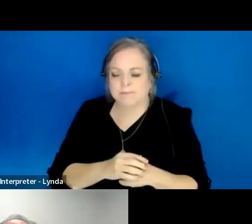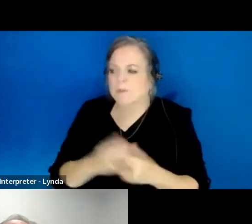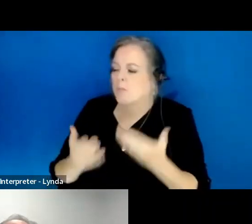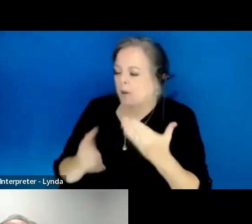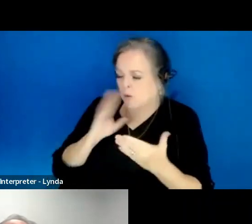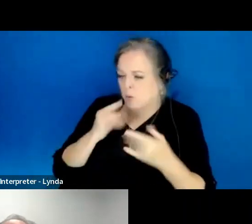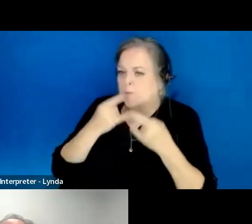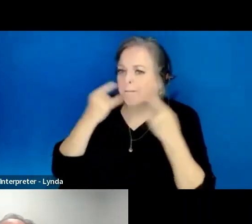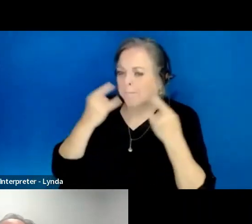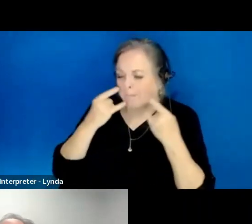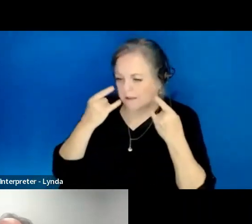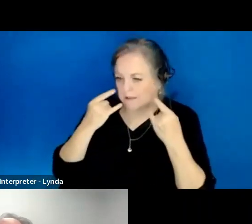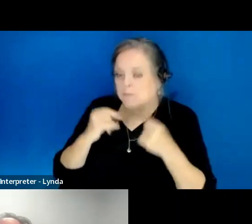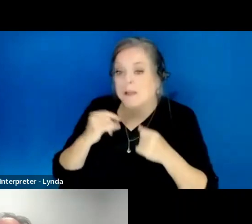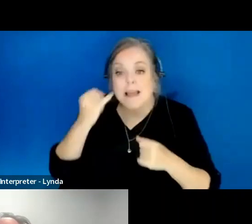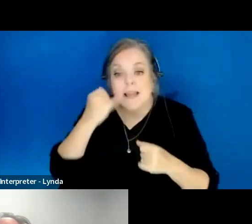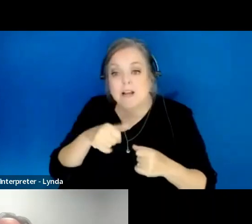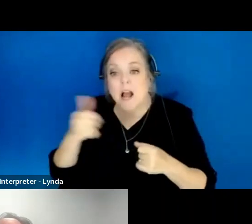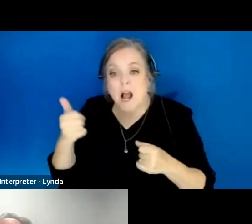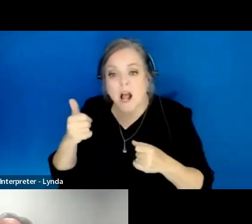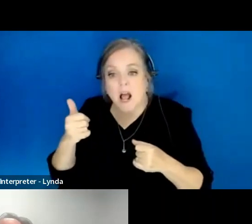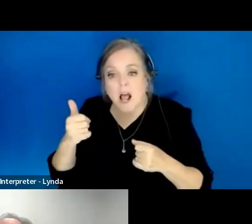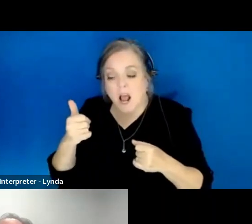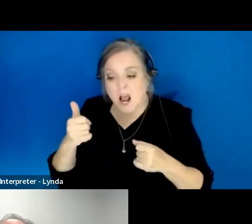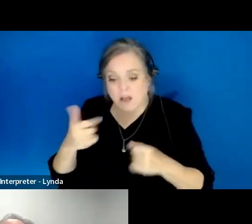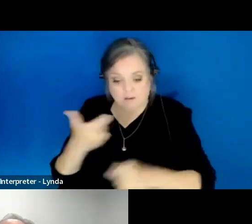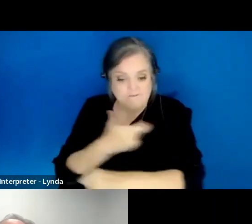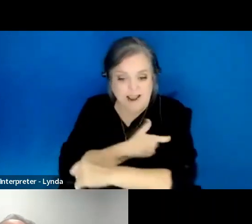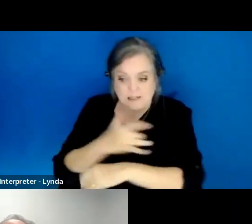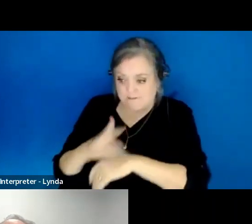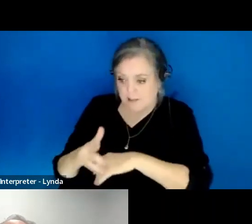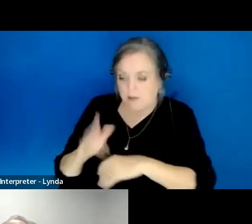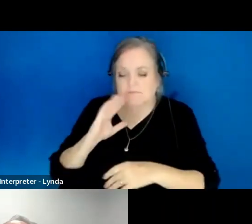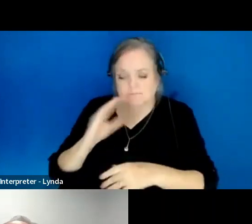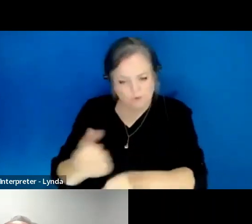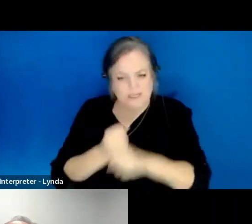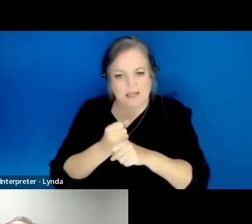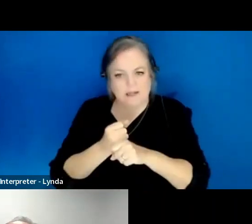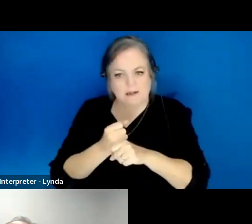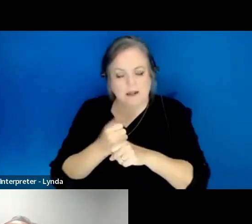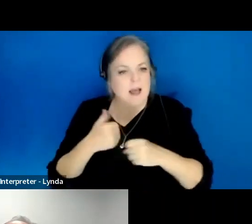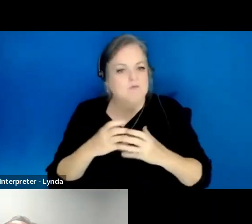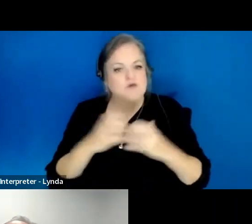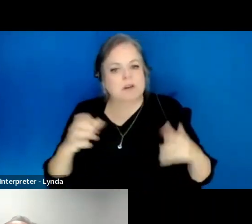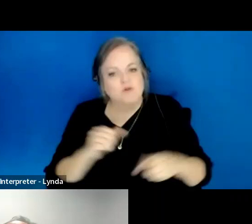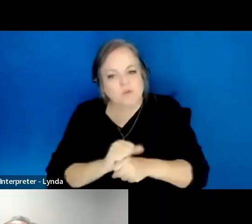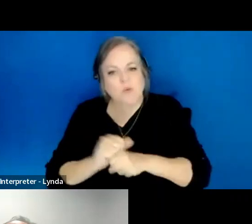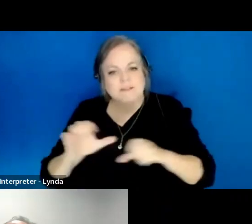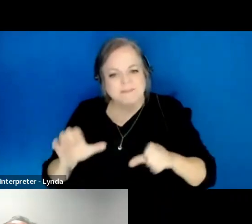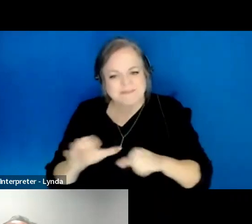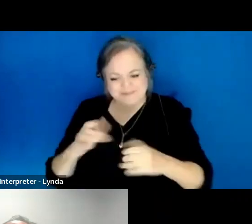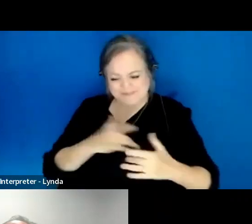mask up, and if there's another vaccine that becomes available, get it, because I have too much work to do to worry